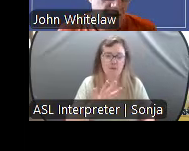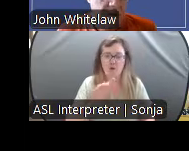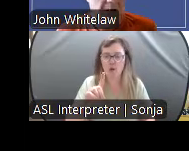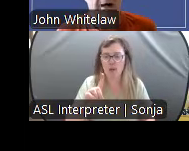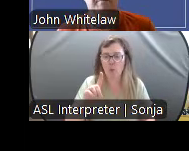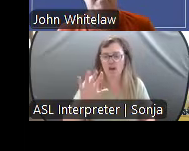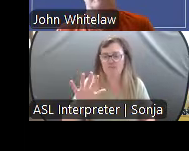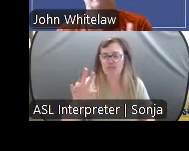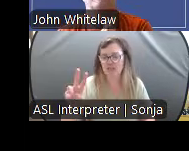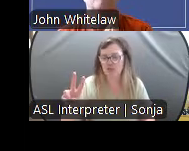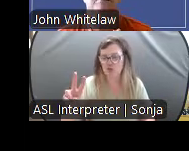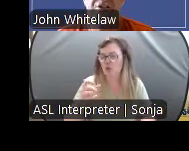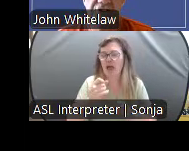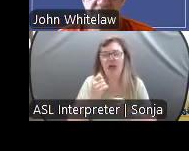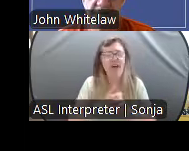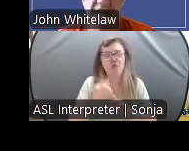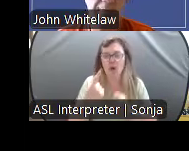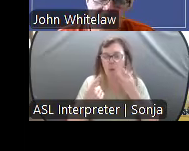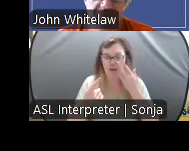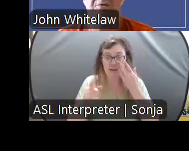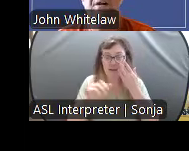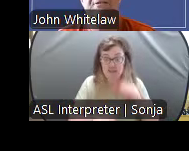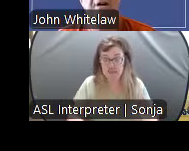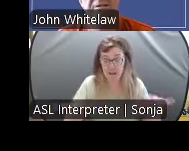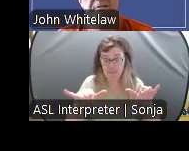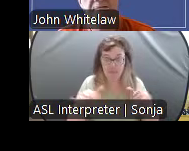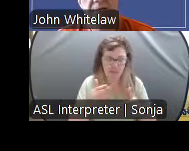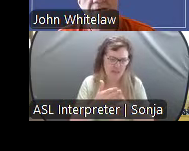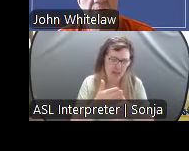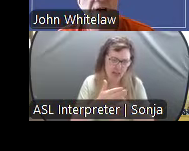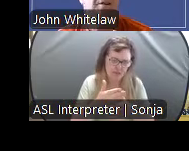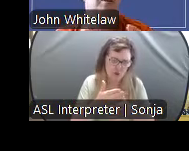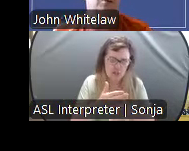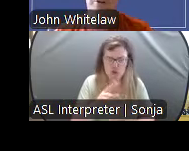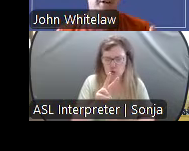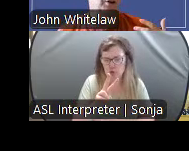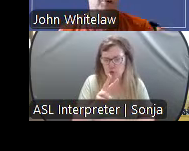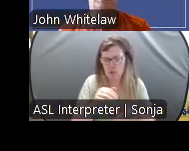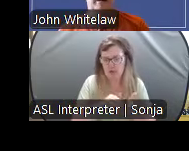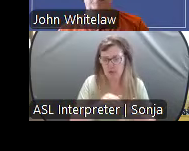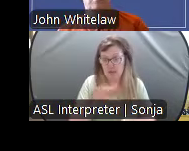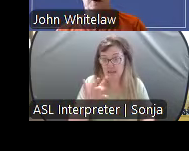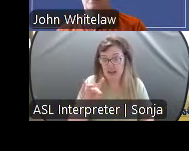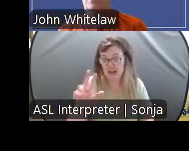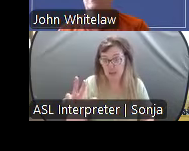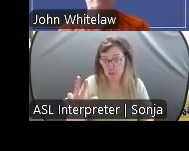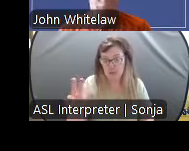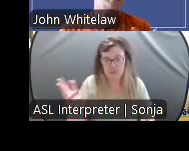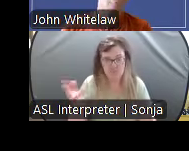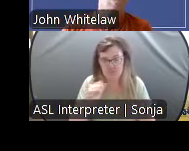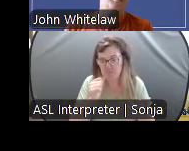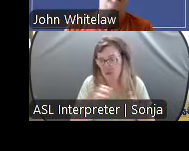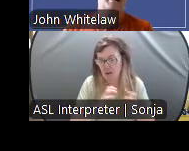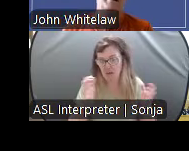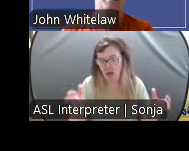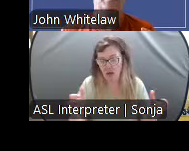everybody. The average, a little bit over $2,000. So we are not talking a huge amount, although the data